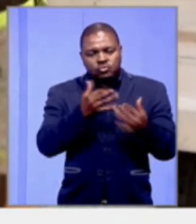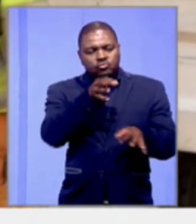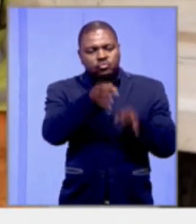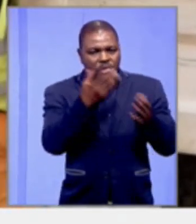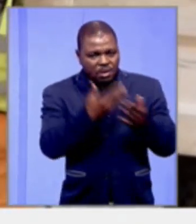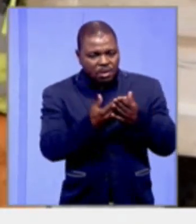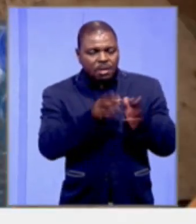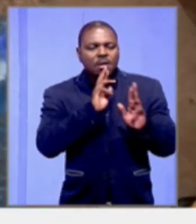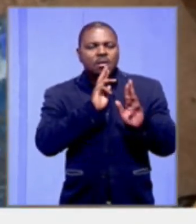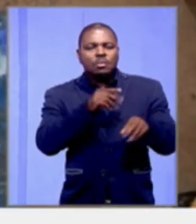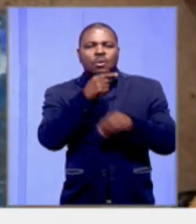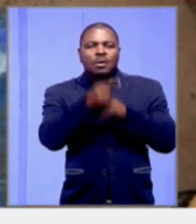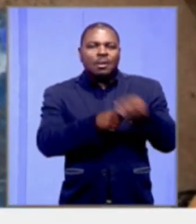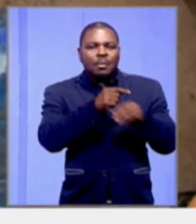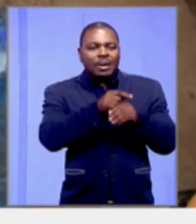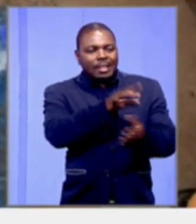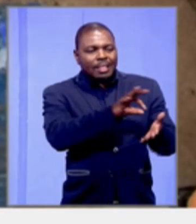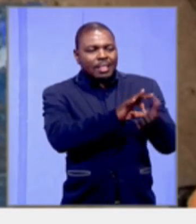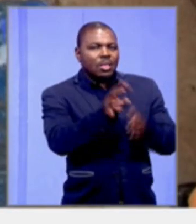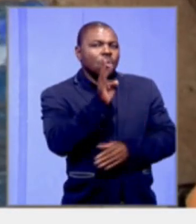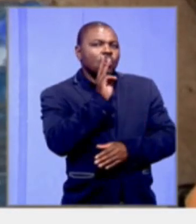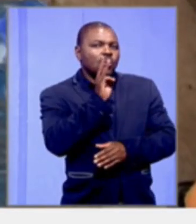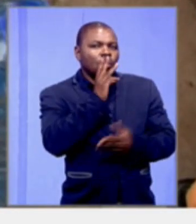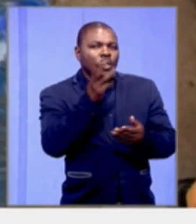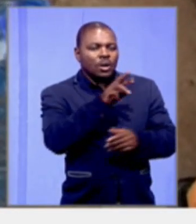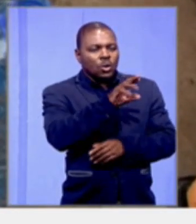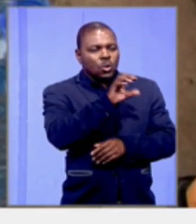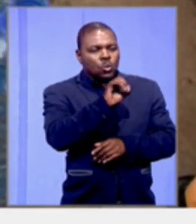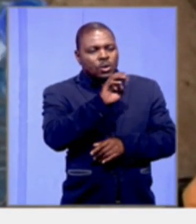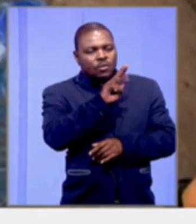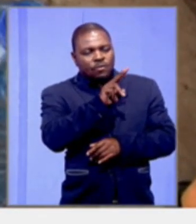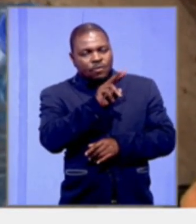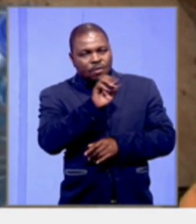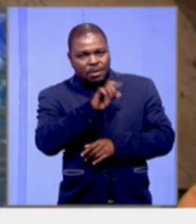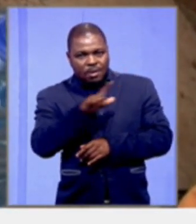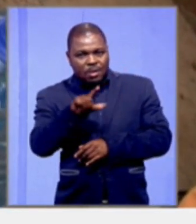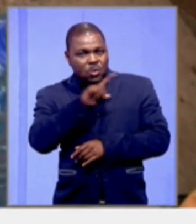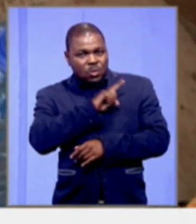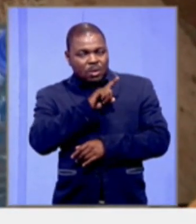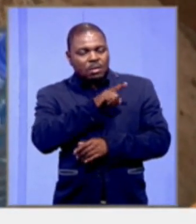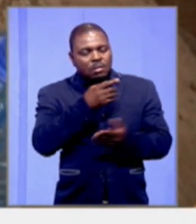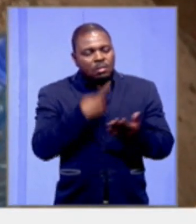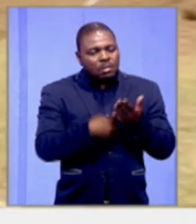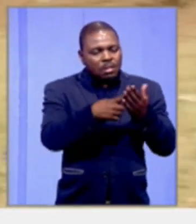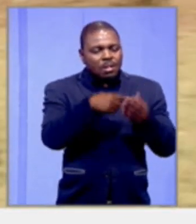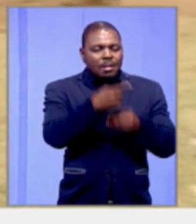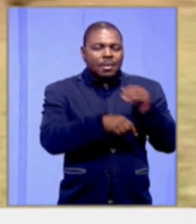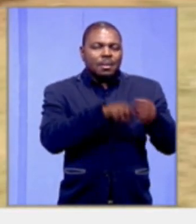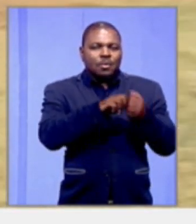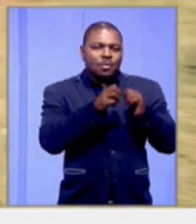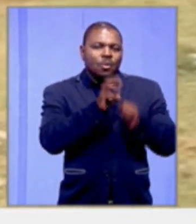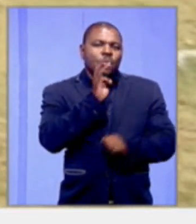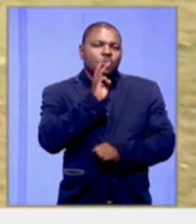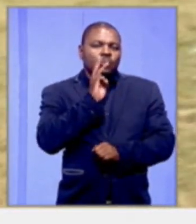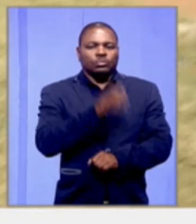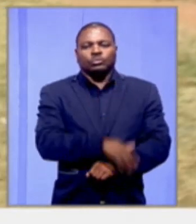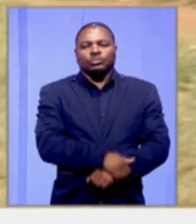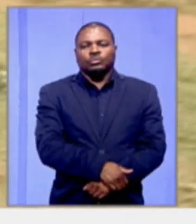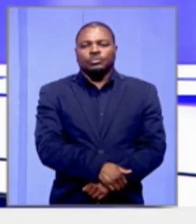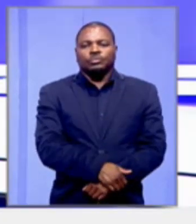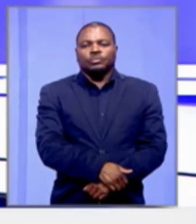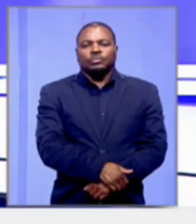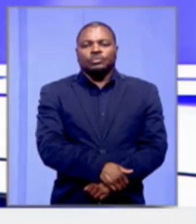pego mabapi le plante ya go tlhokisa metsi ya Rooival le go bolela ka tharololo ya mathata a metsi.